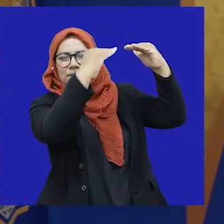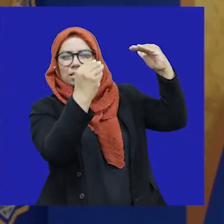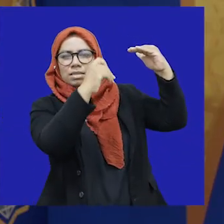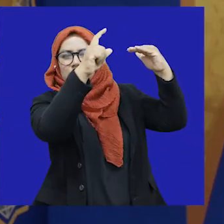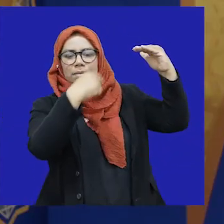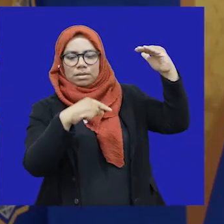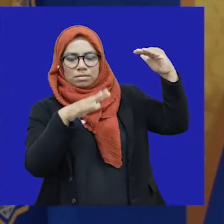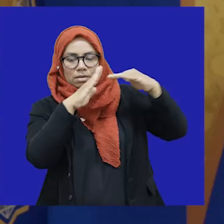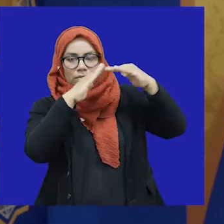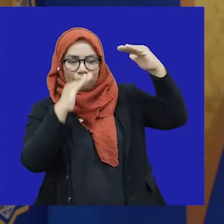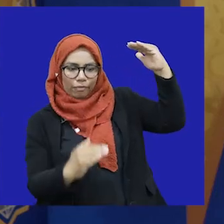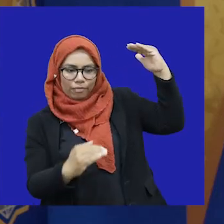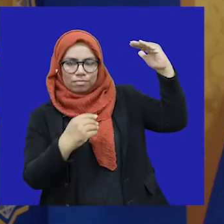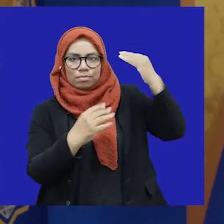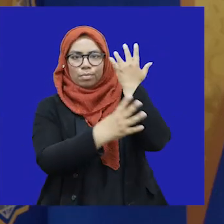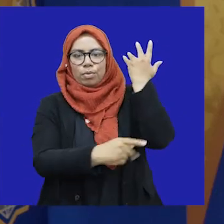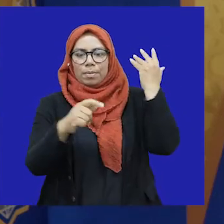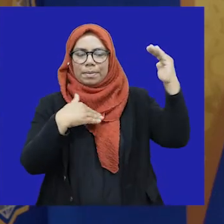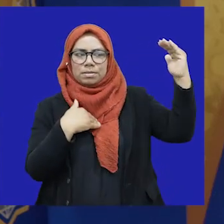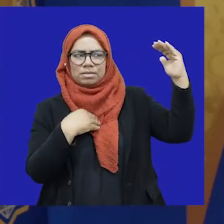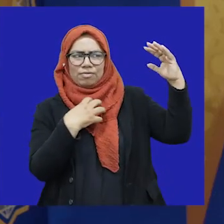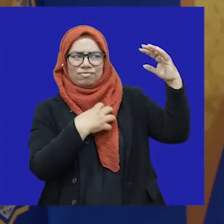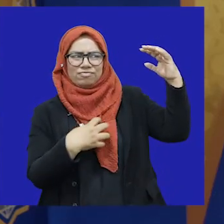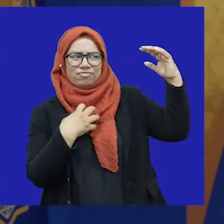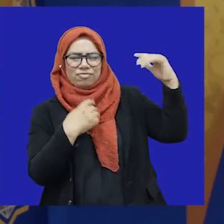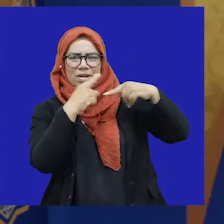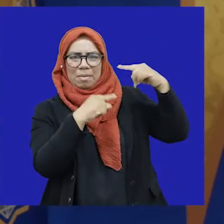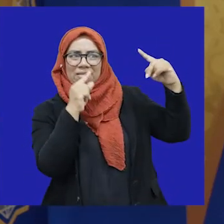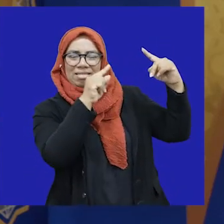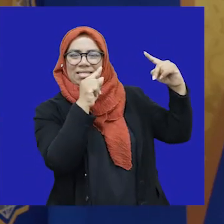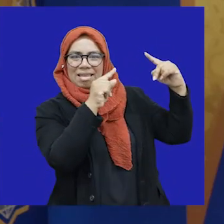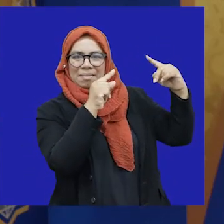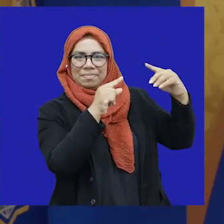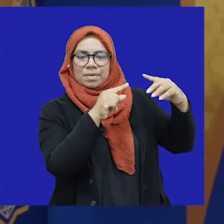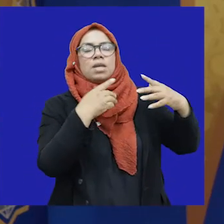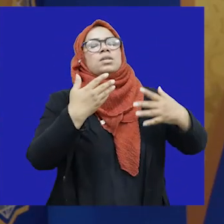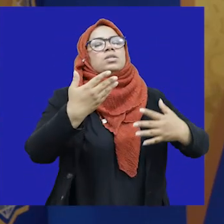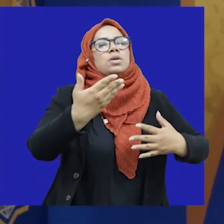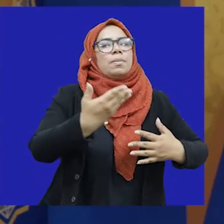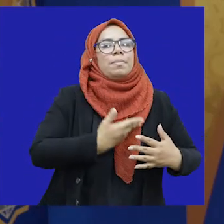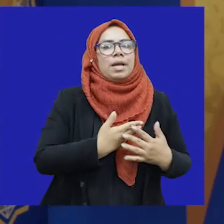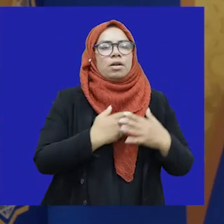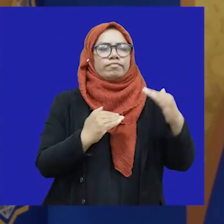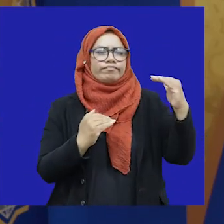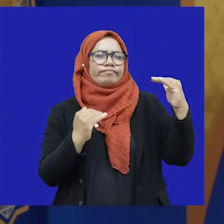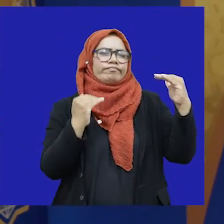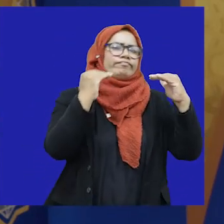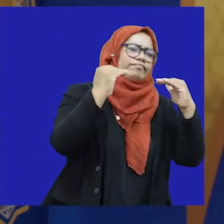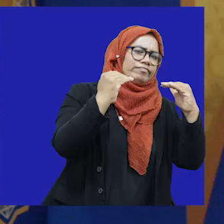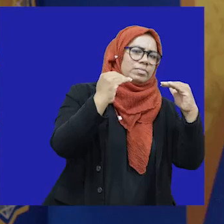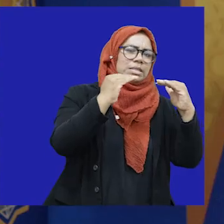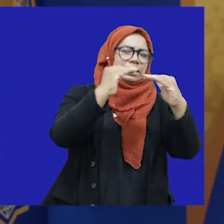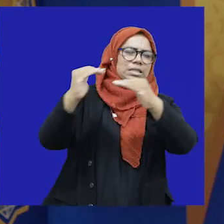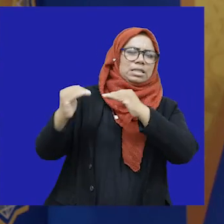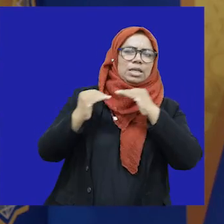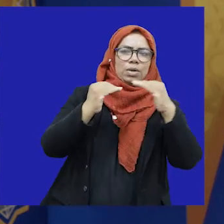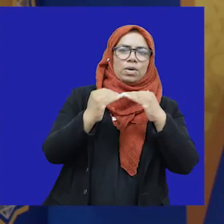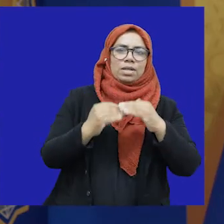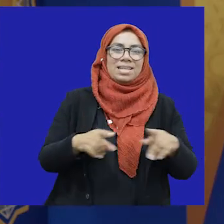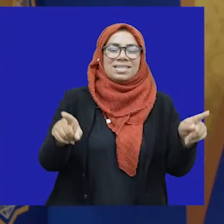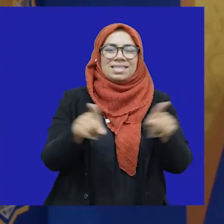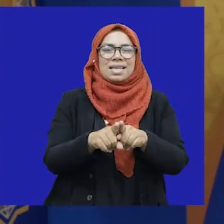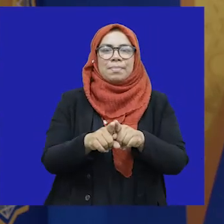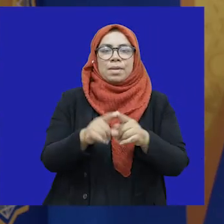or a group, or kidnapped, who may be ransomed using zakat funds. The sixth